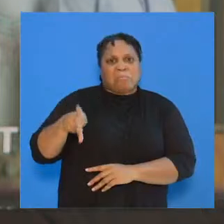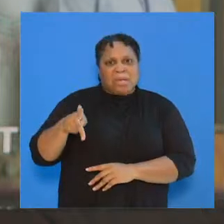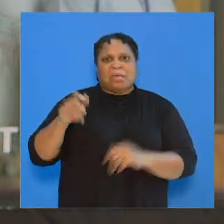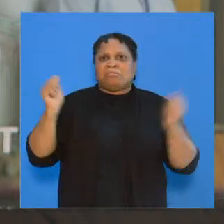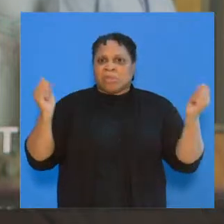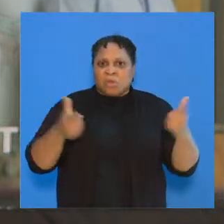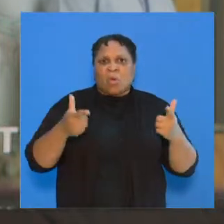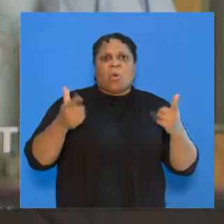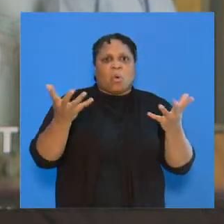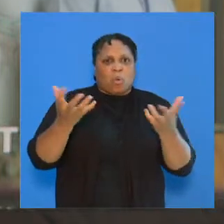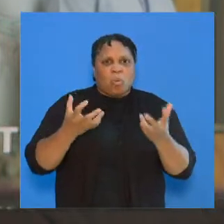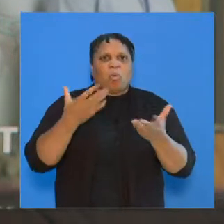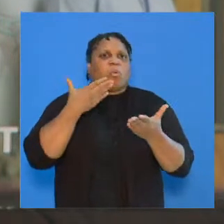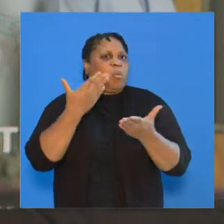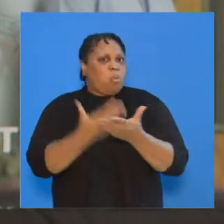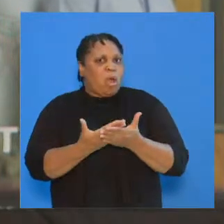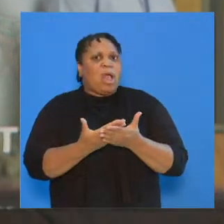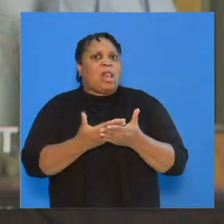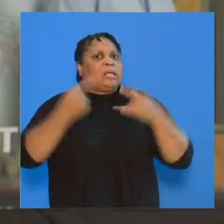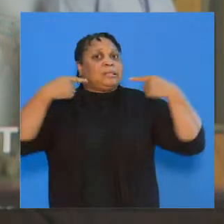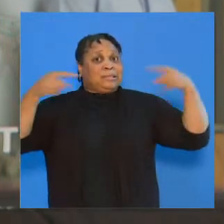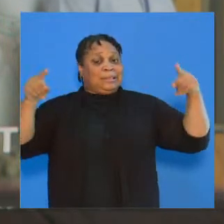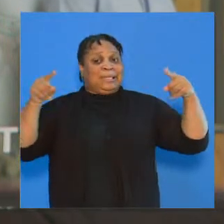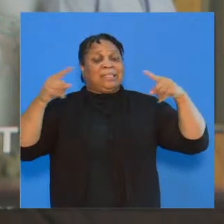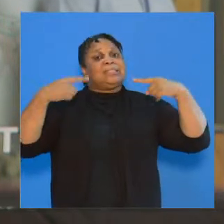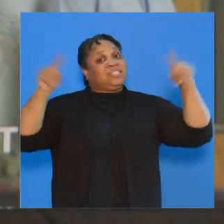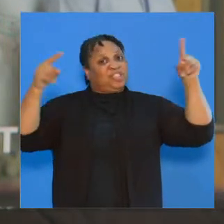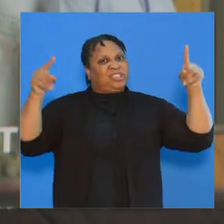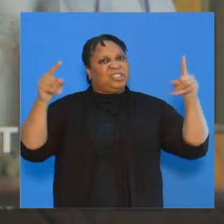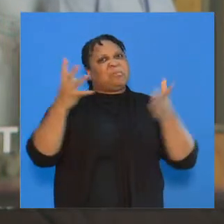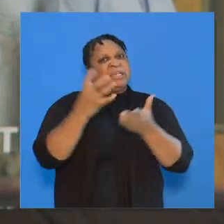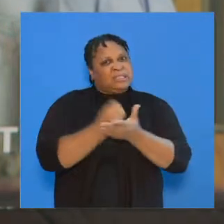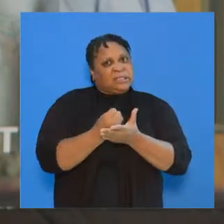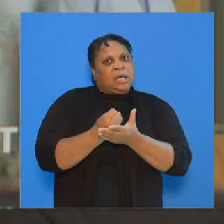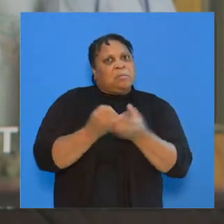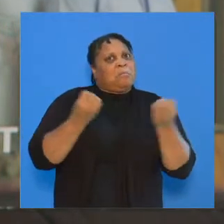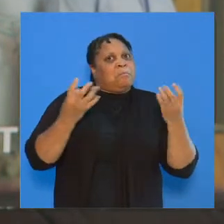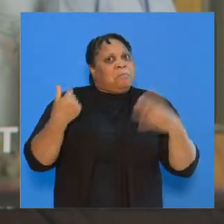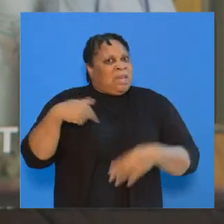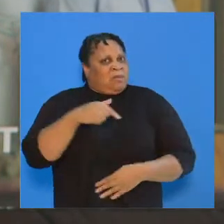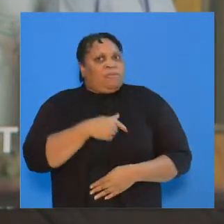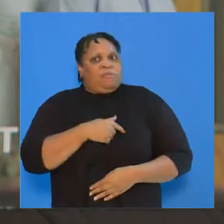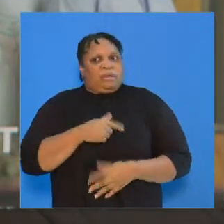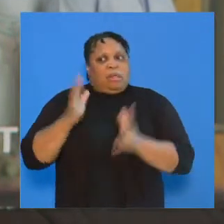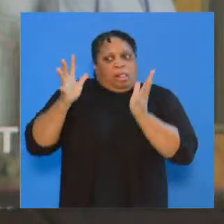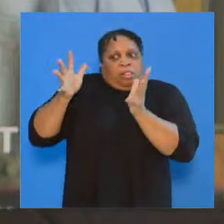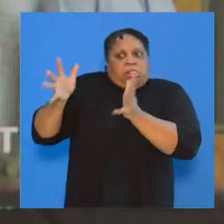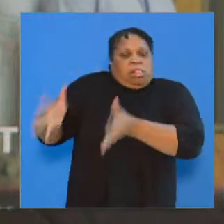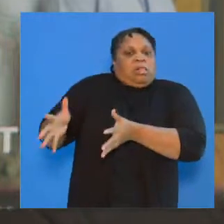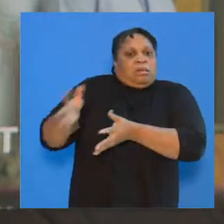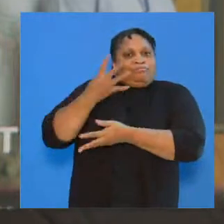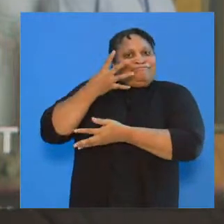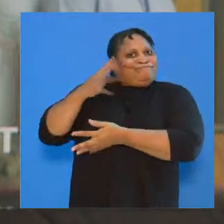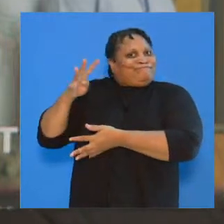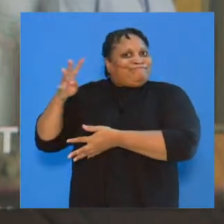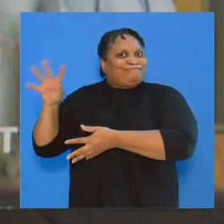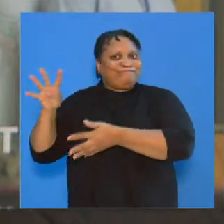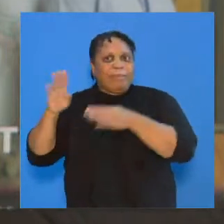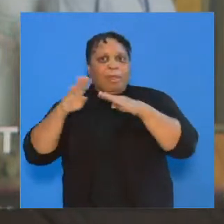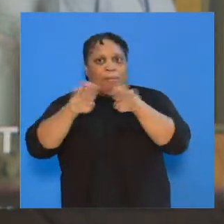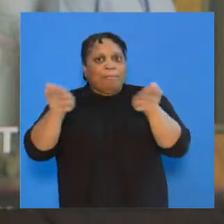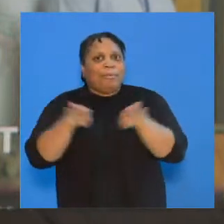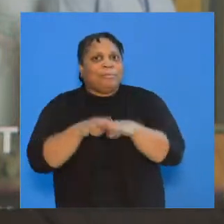its success, and all the achievements made by some, far too many of us were being left out of the Bermuda success